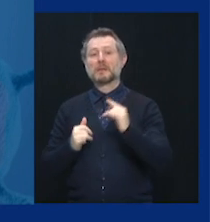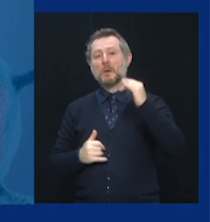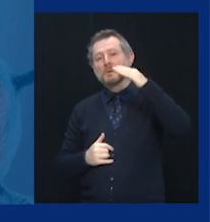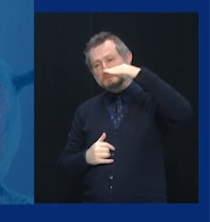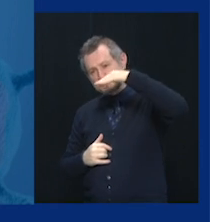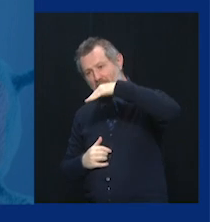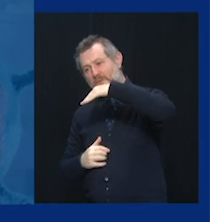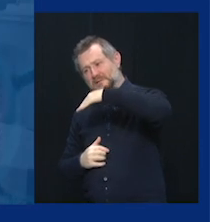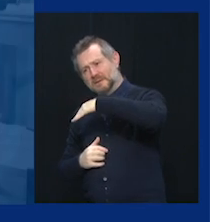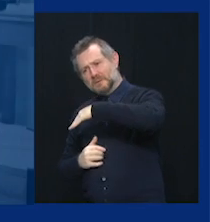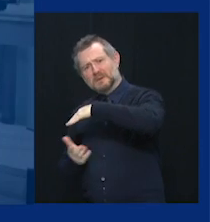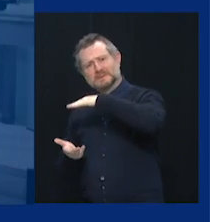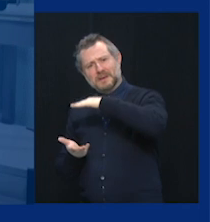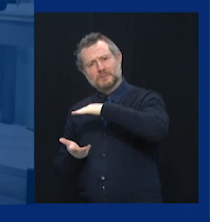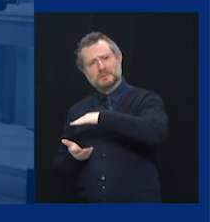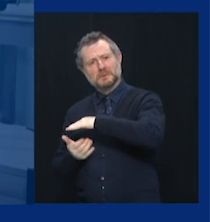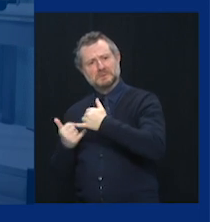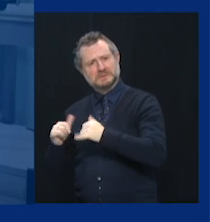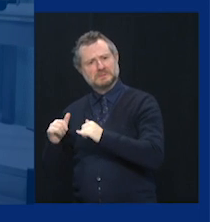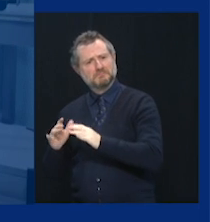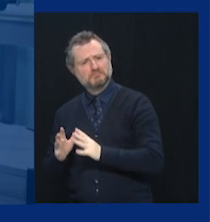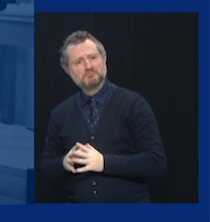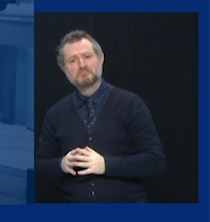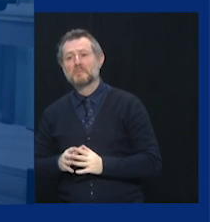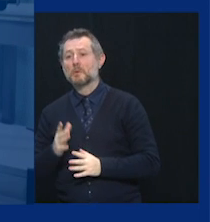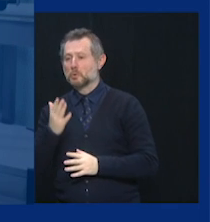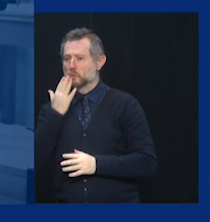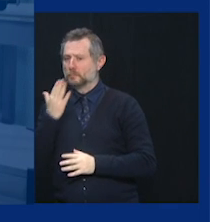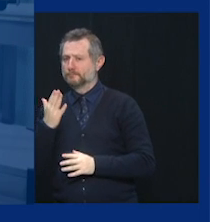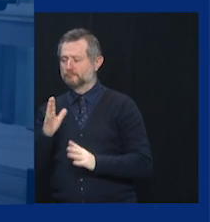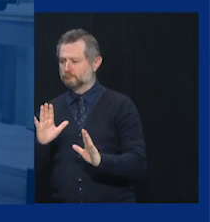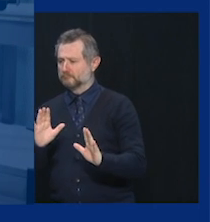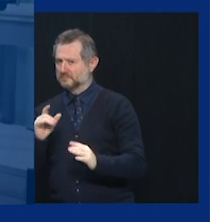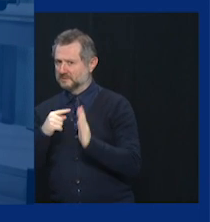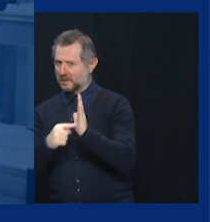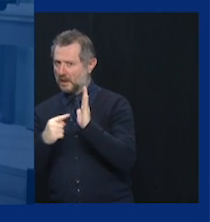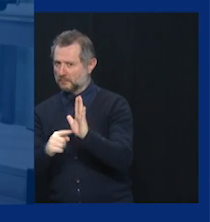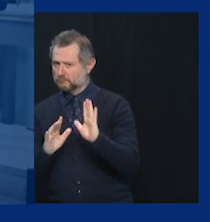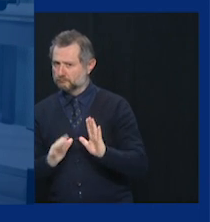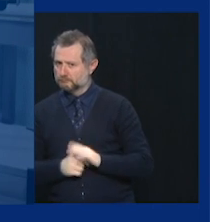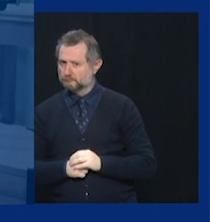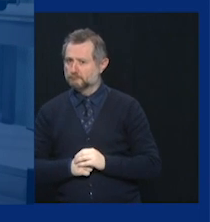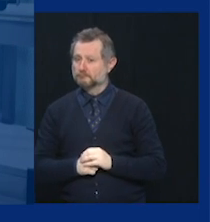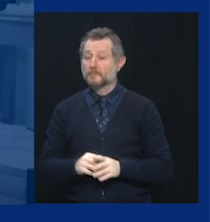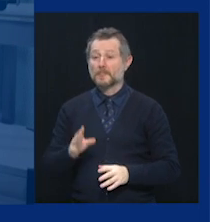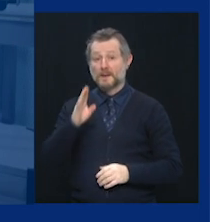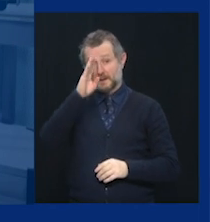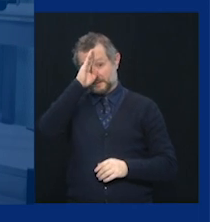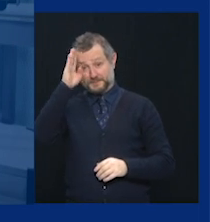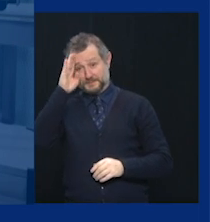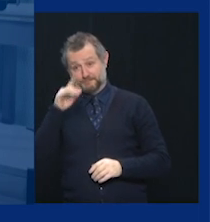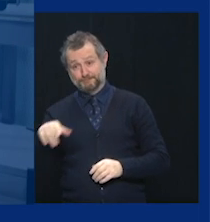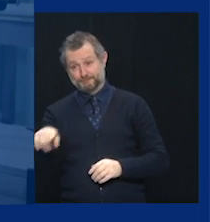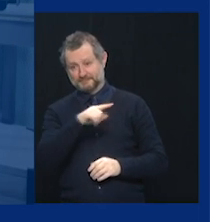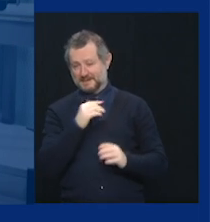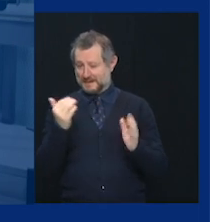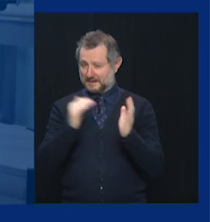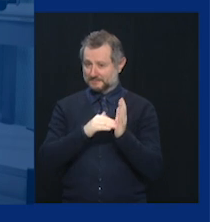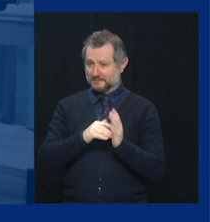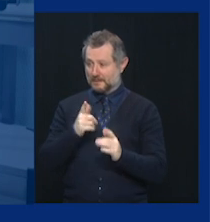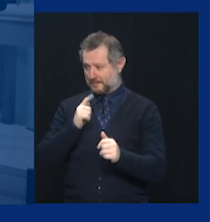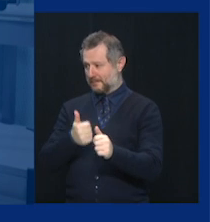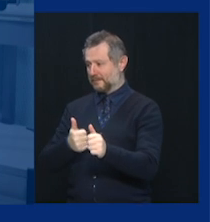continues to go down, and that's very good news. Hospitalizations are also a lagging indicator,